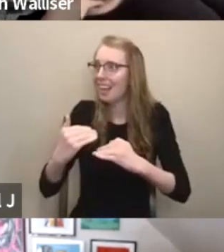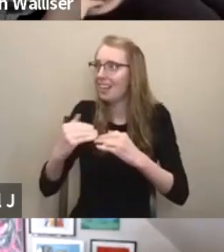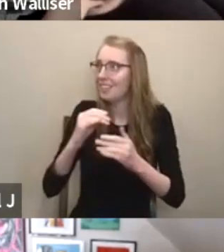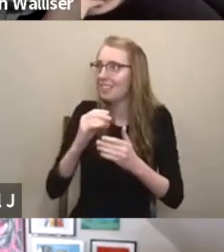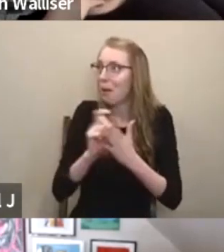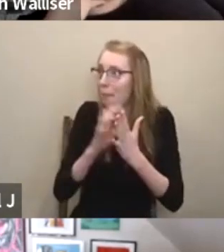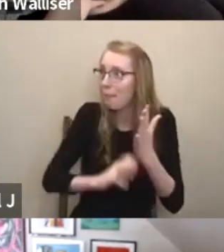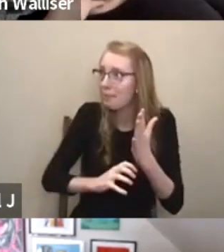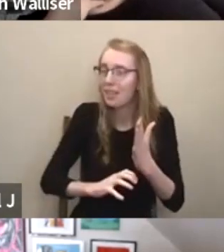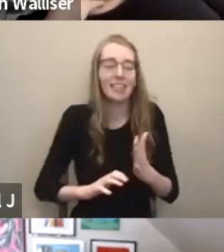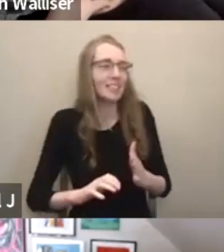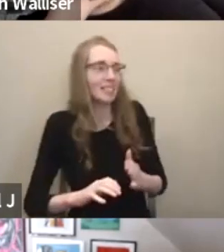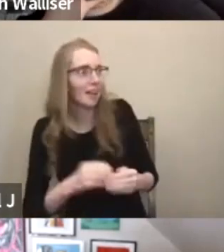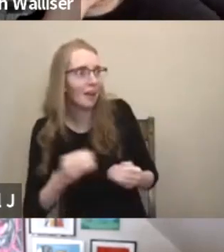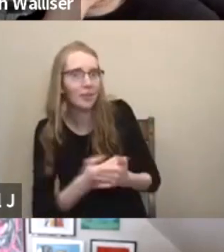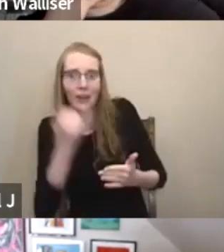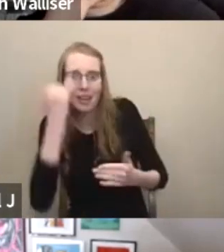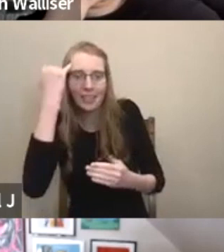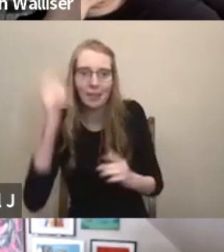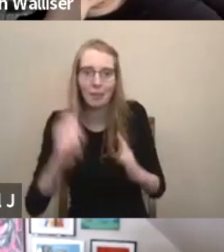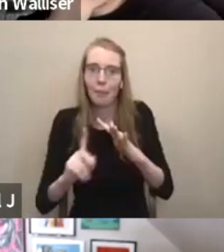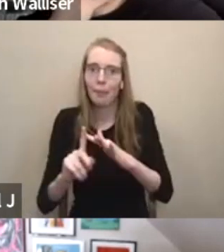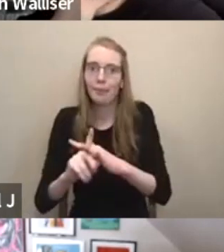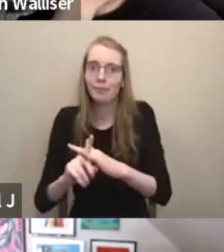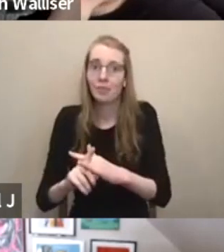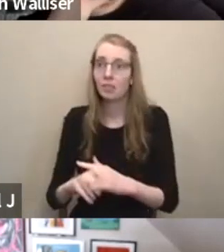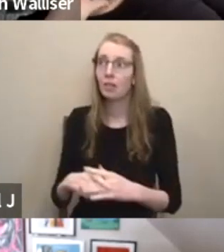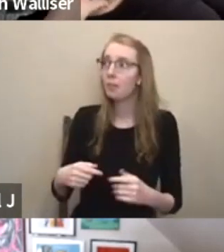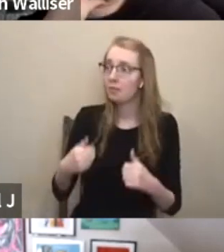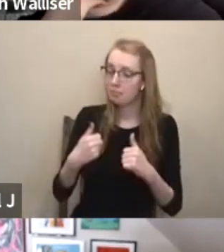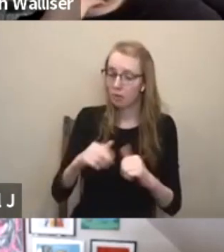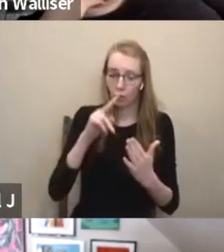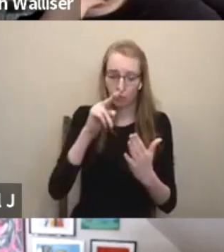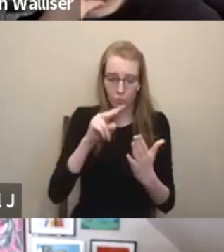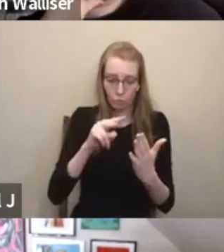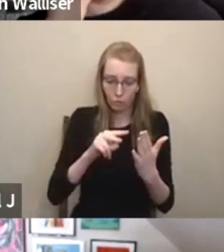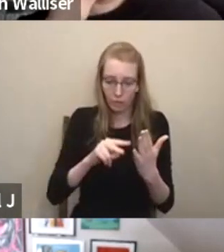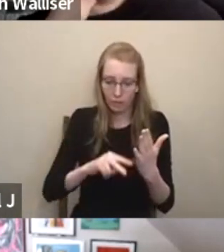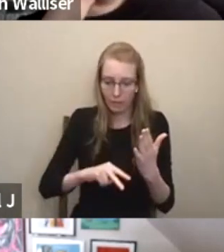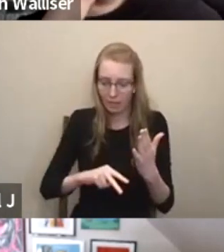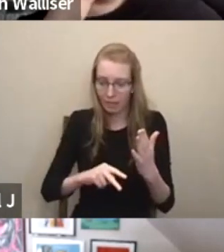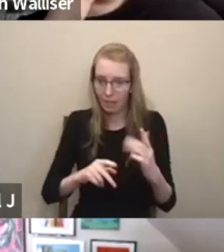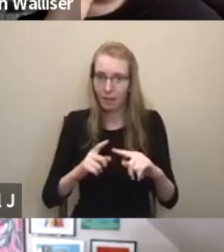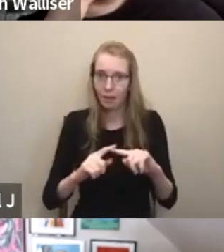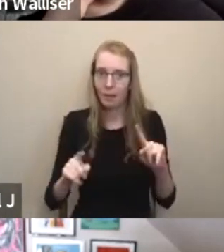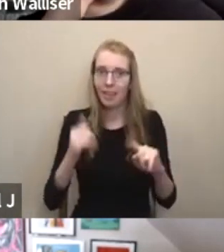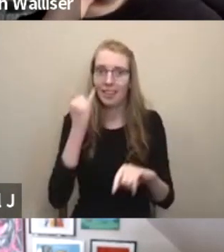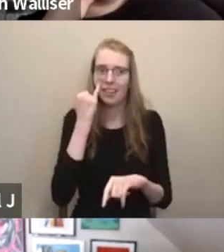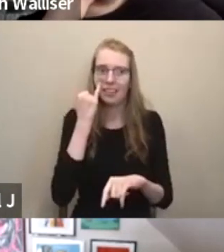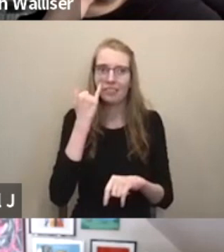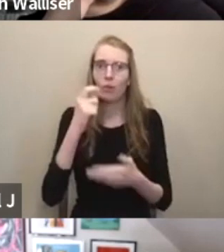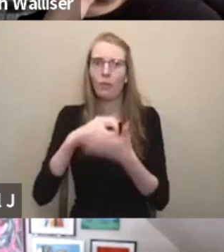all, but I haven't got back to anybody. It doesn't help anyone to not know that they don't know that I've read their play,